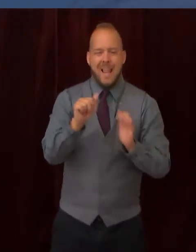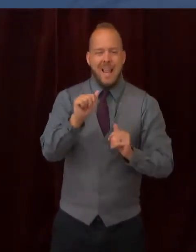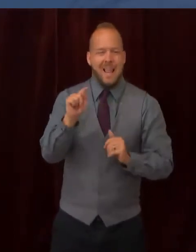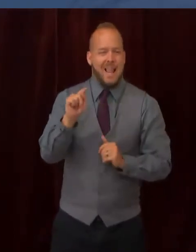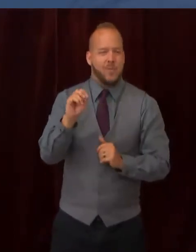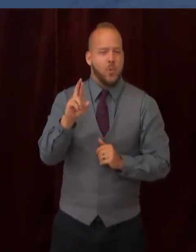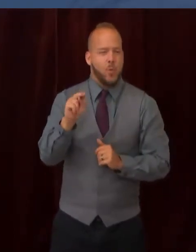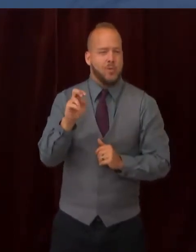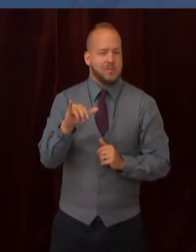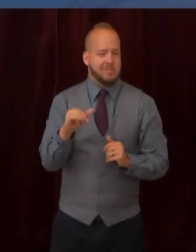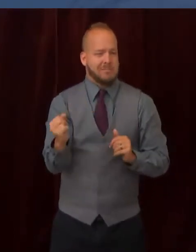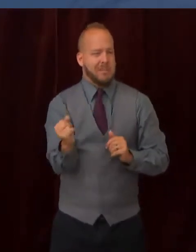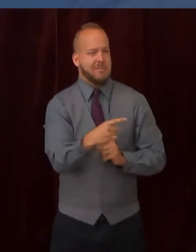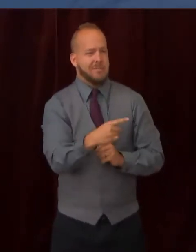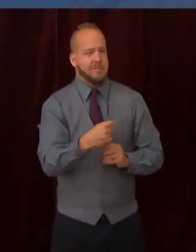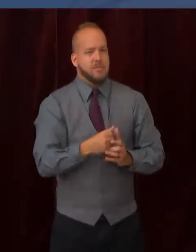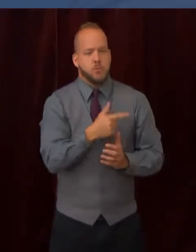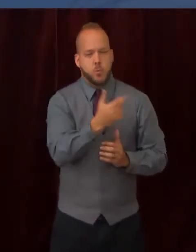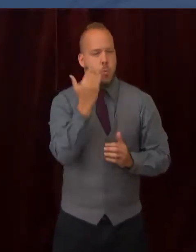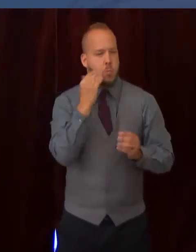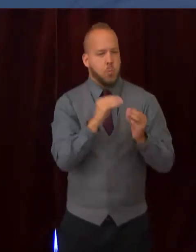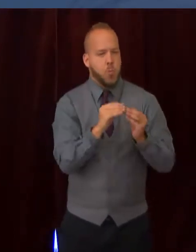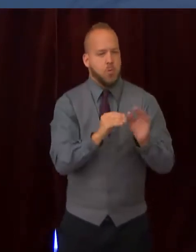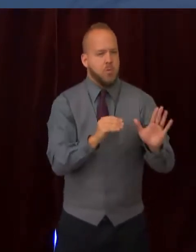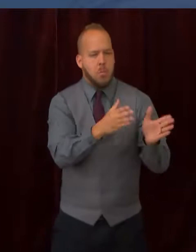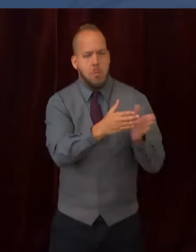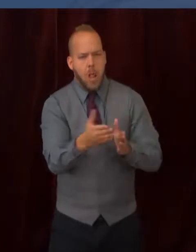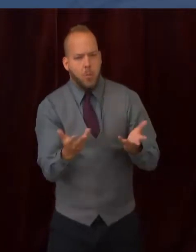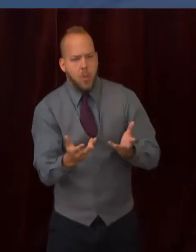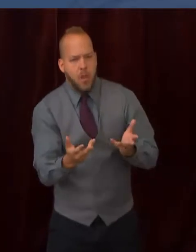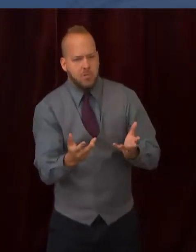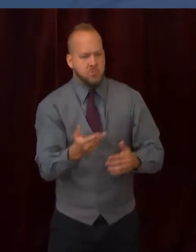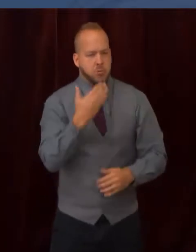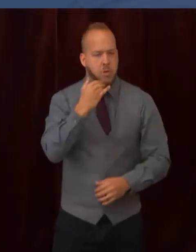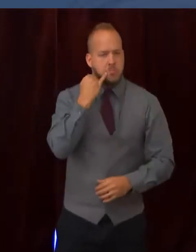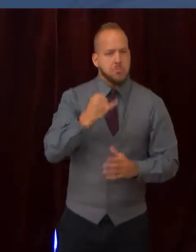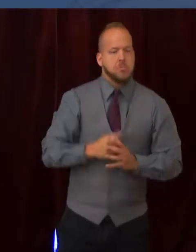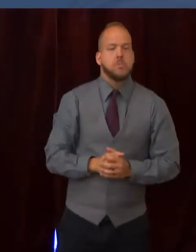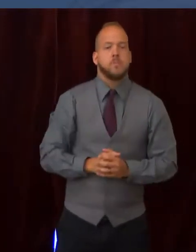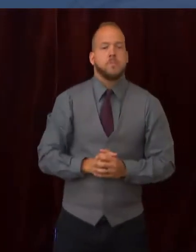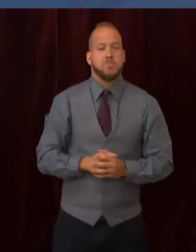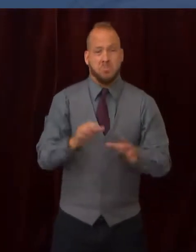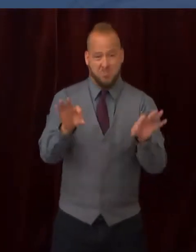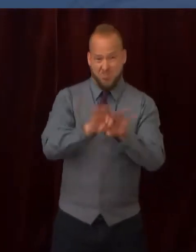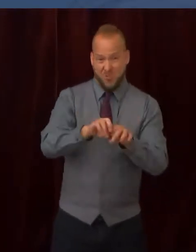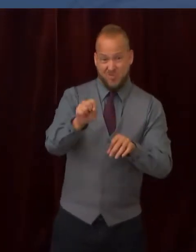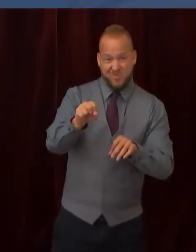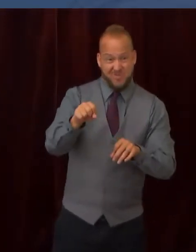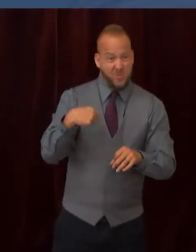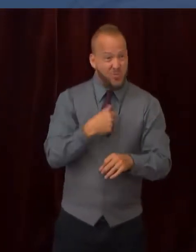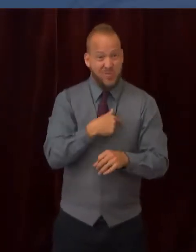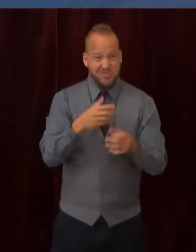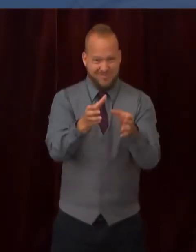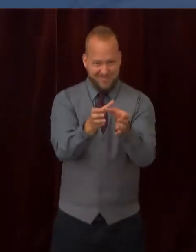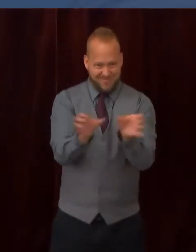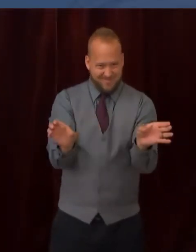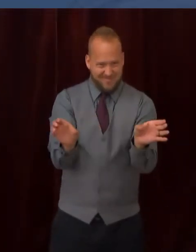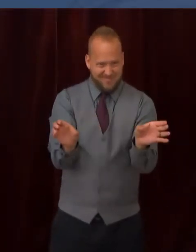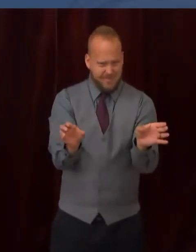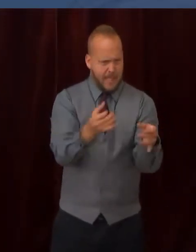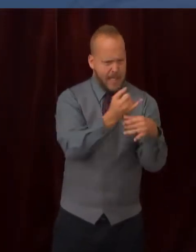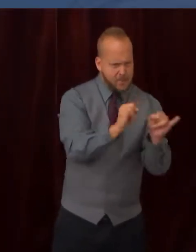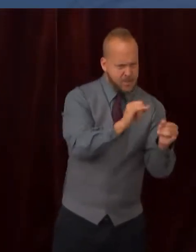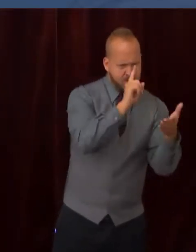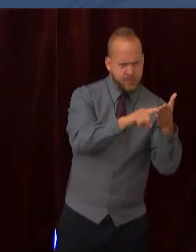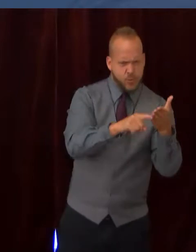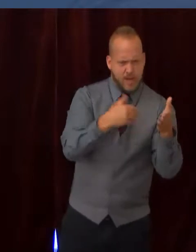to have an independent review of these to really get to the bottom of what happened, because that will not be countenanced from any police force at any time in any